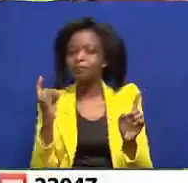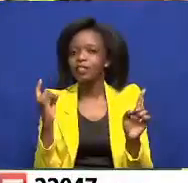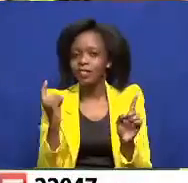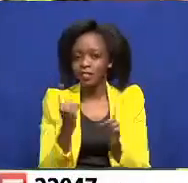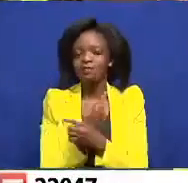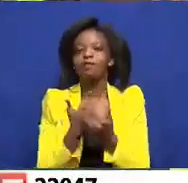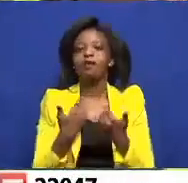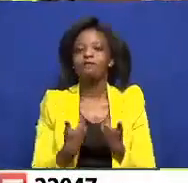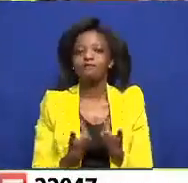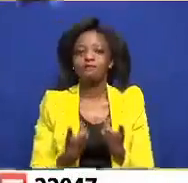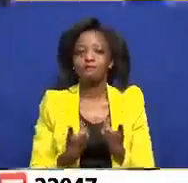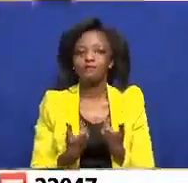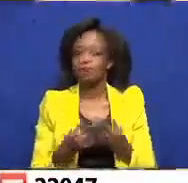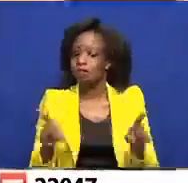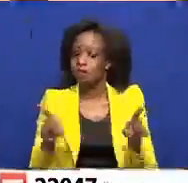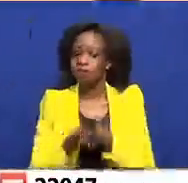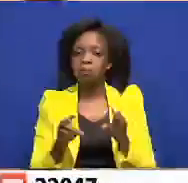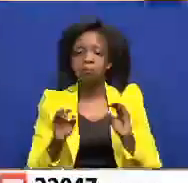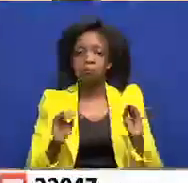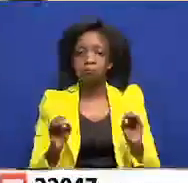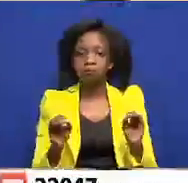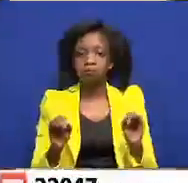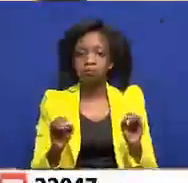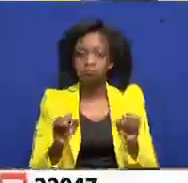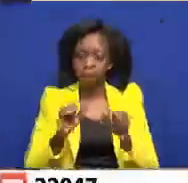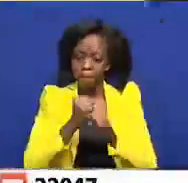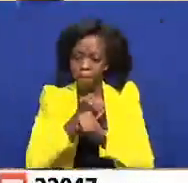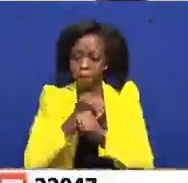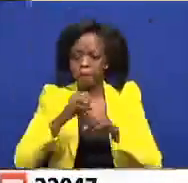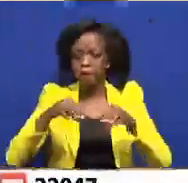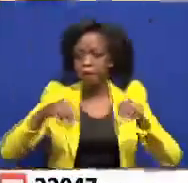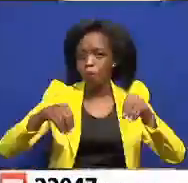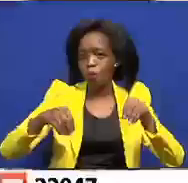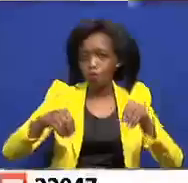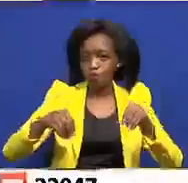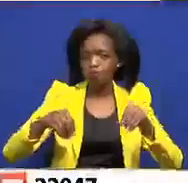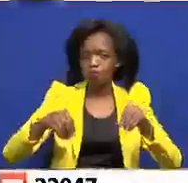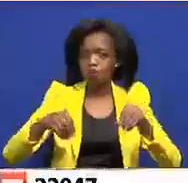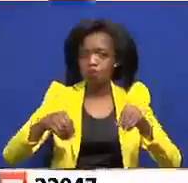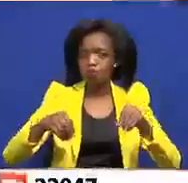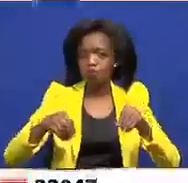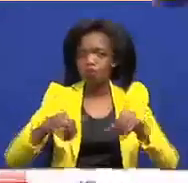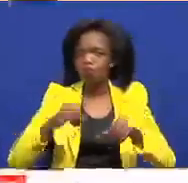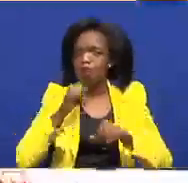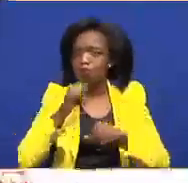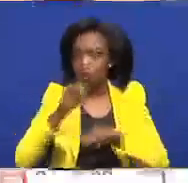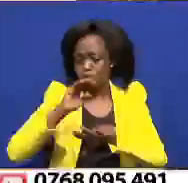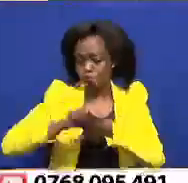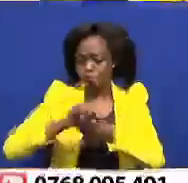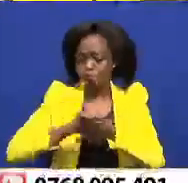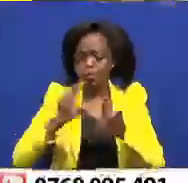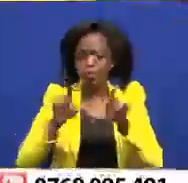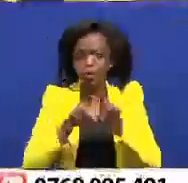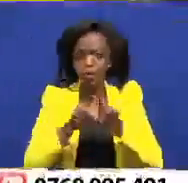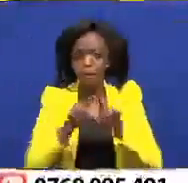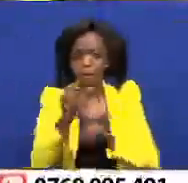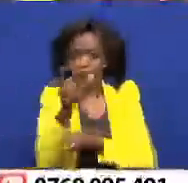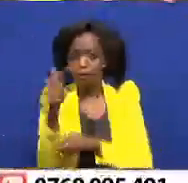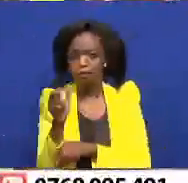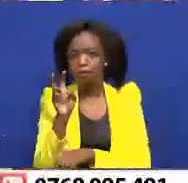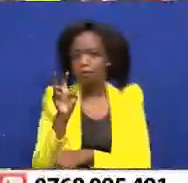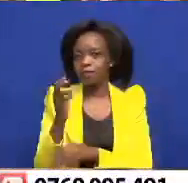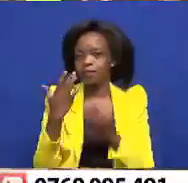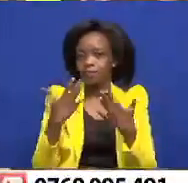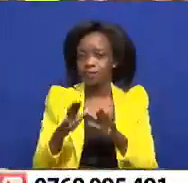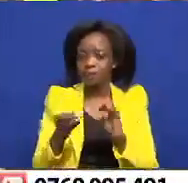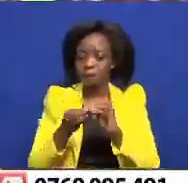difference. Sio the same. Hii muundo wa hii haichakuwa vile fiti sana. Tuseme kama